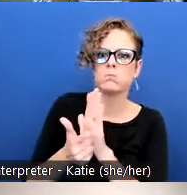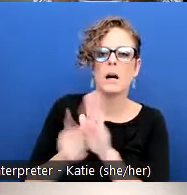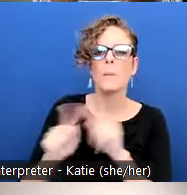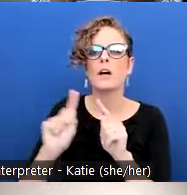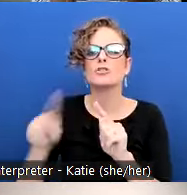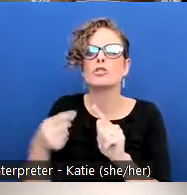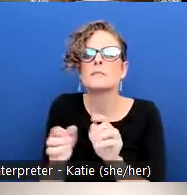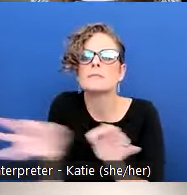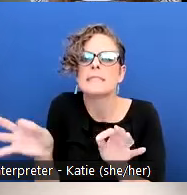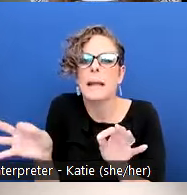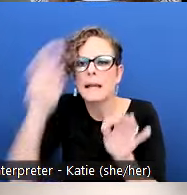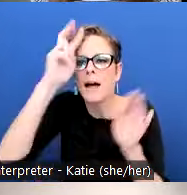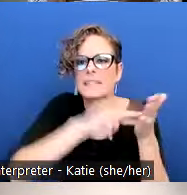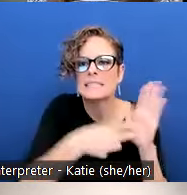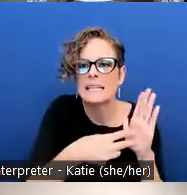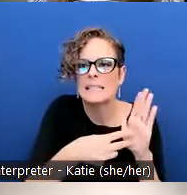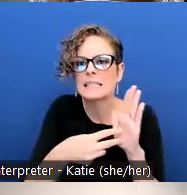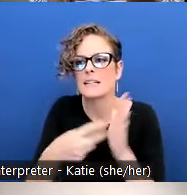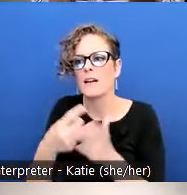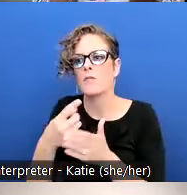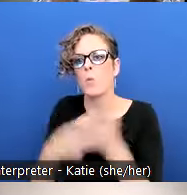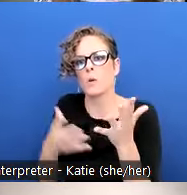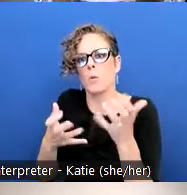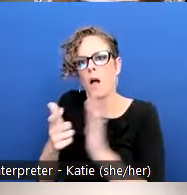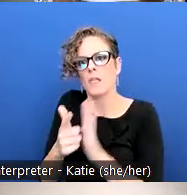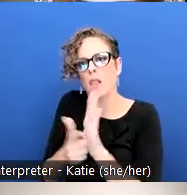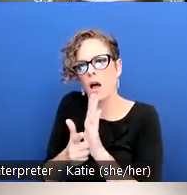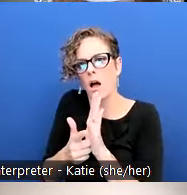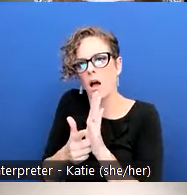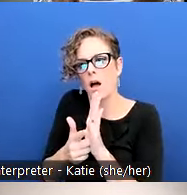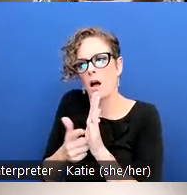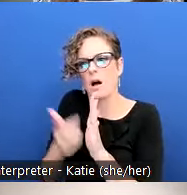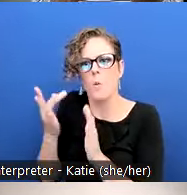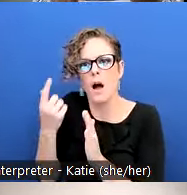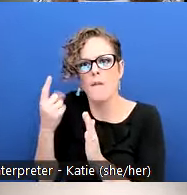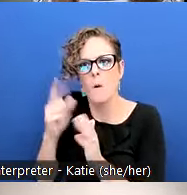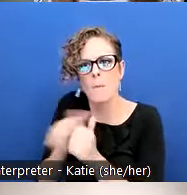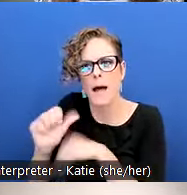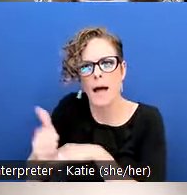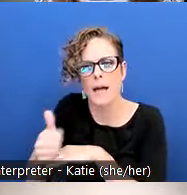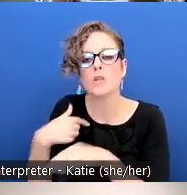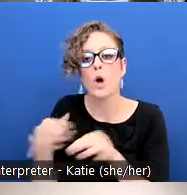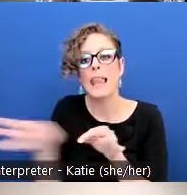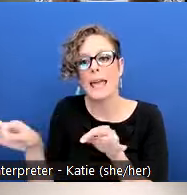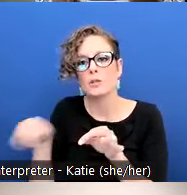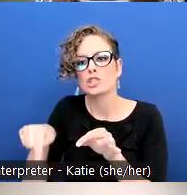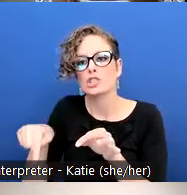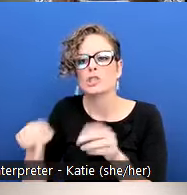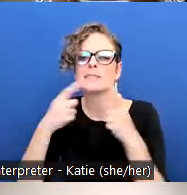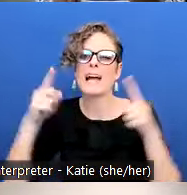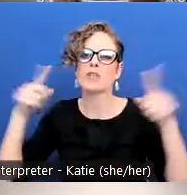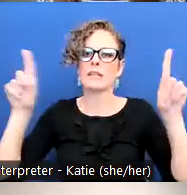the legislature wants the bill to do. And so there was language added in legislative declaration just recognizing